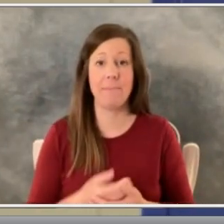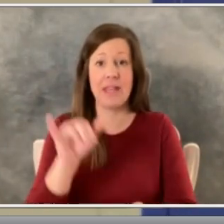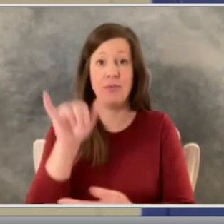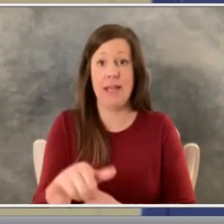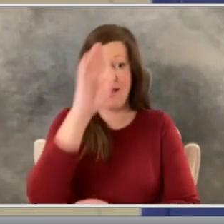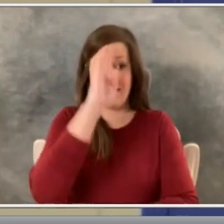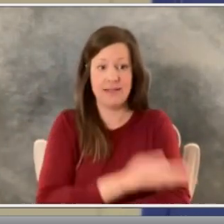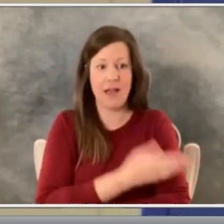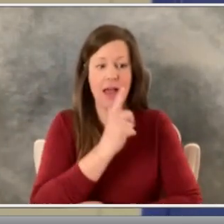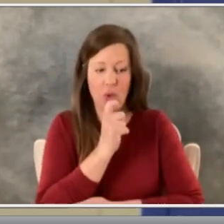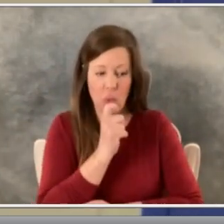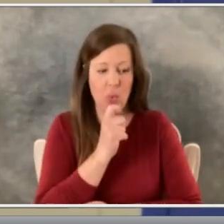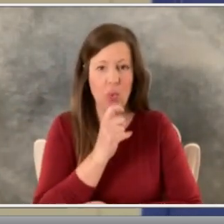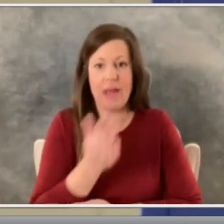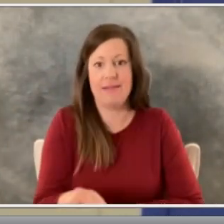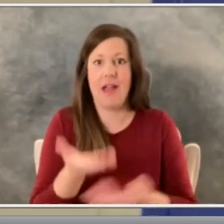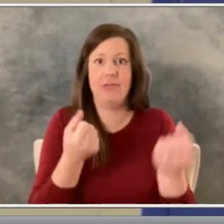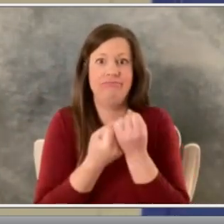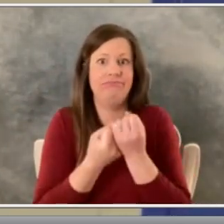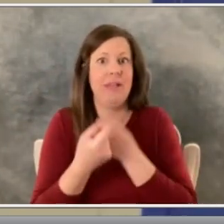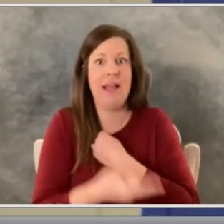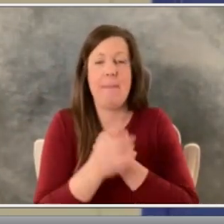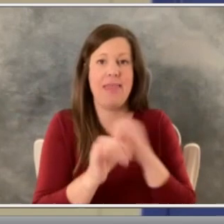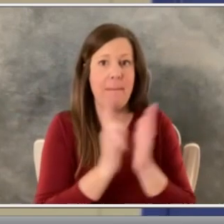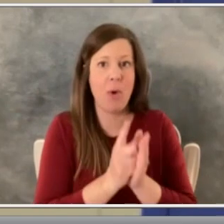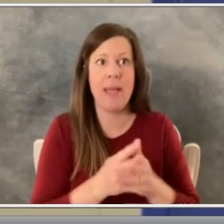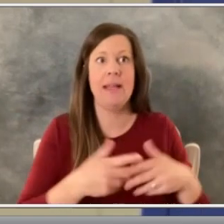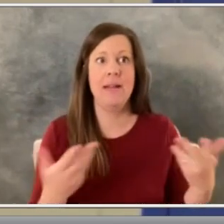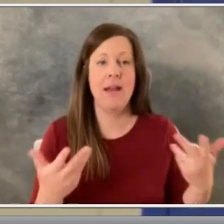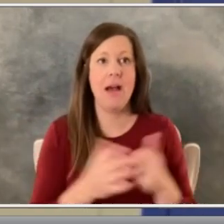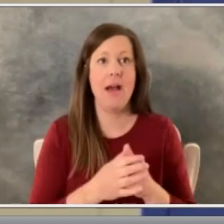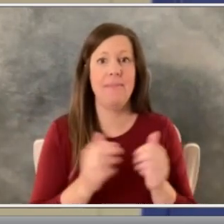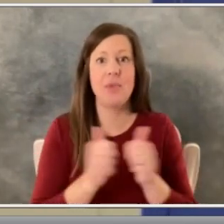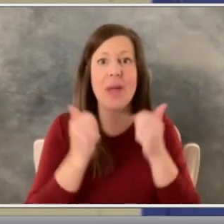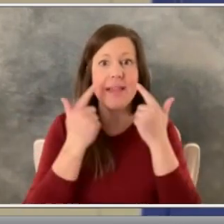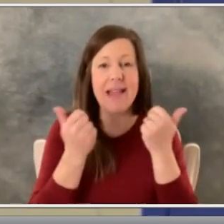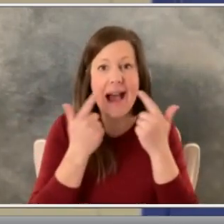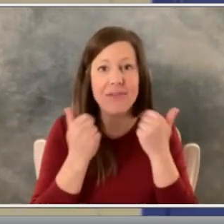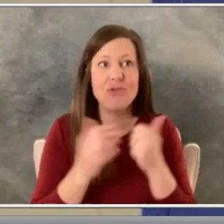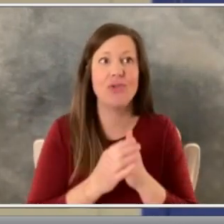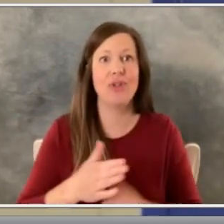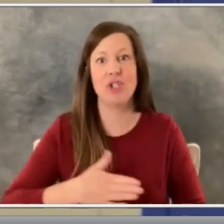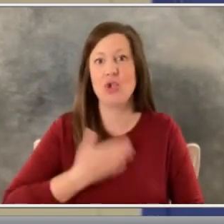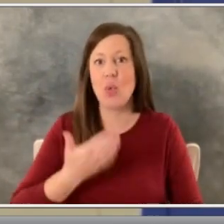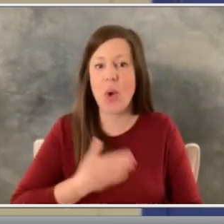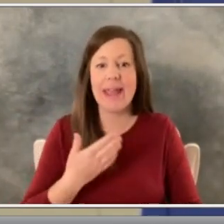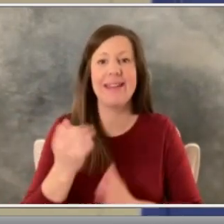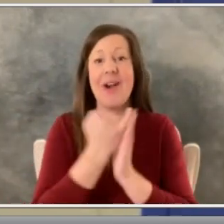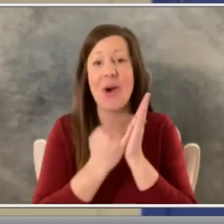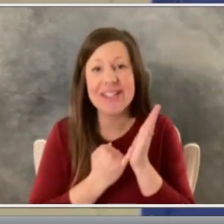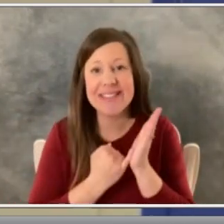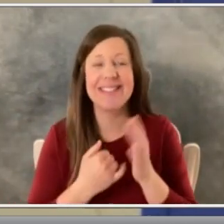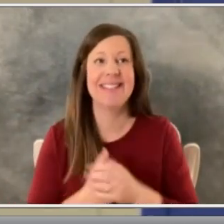him in that moment, through laughter, joy, art,